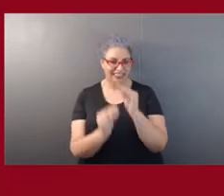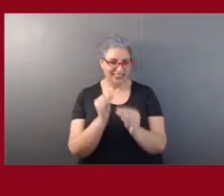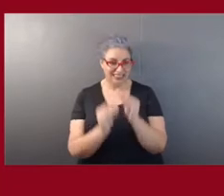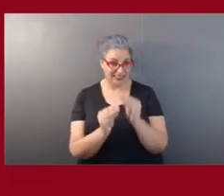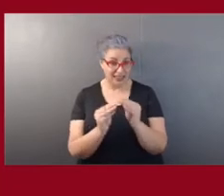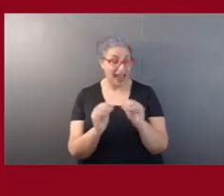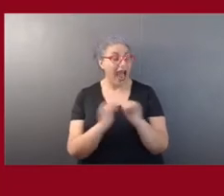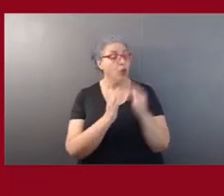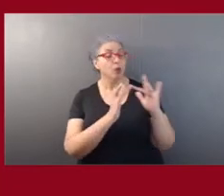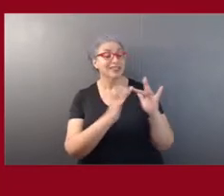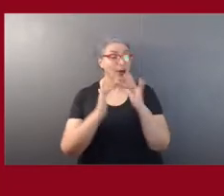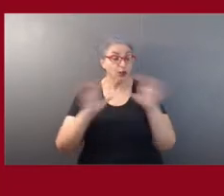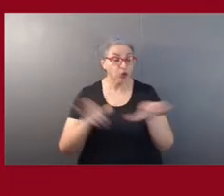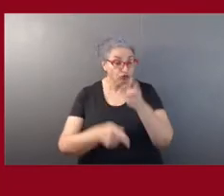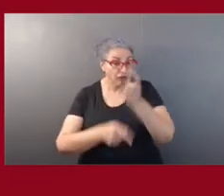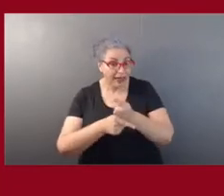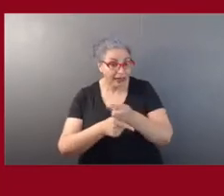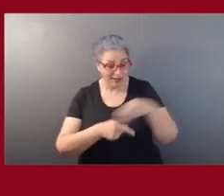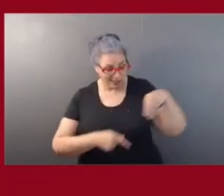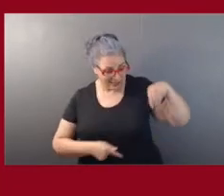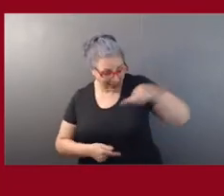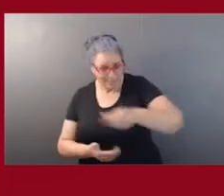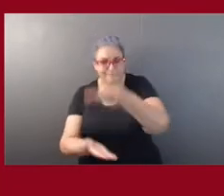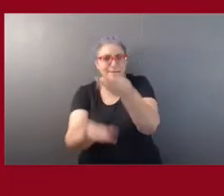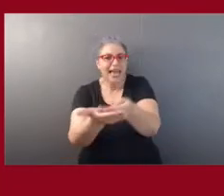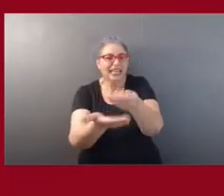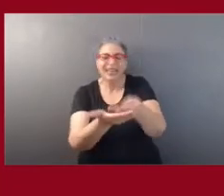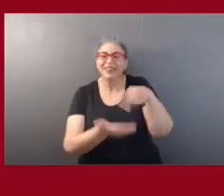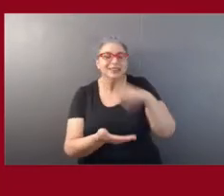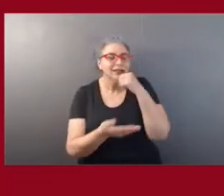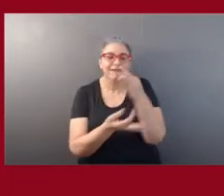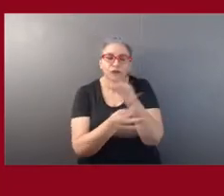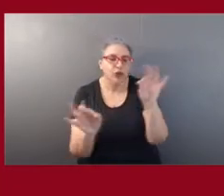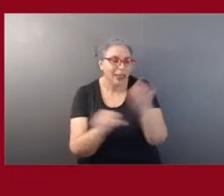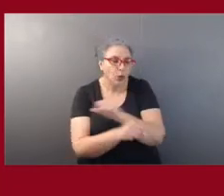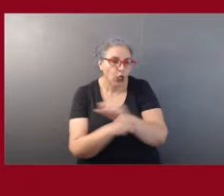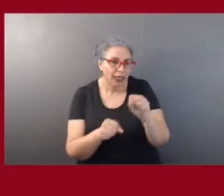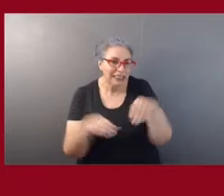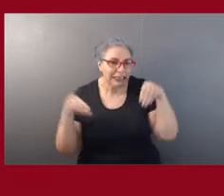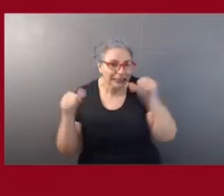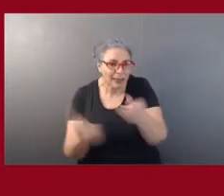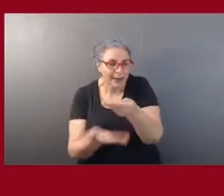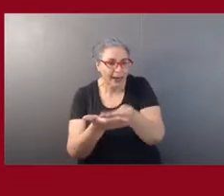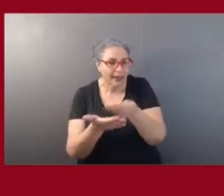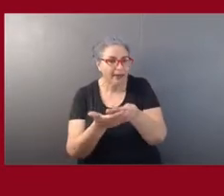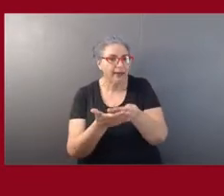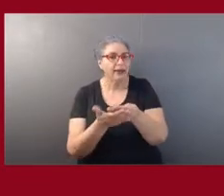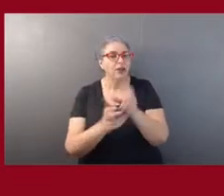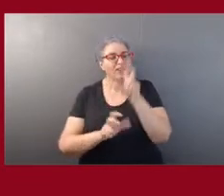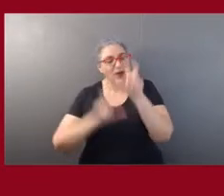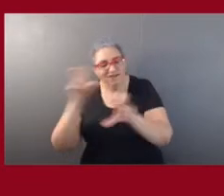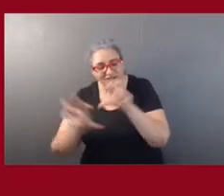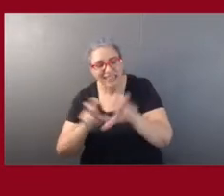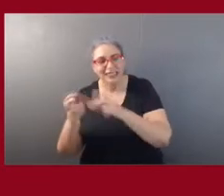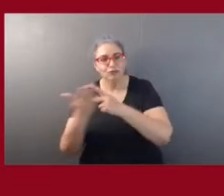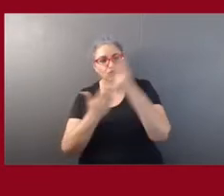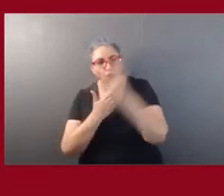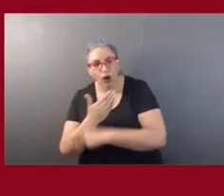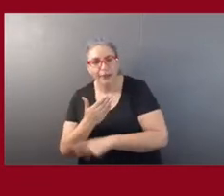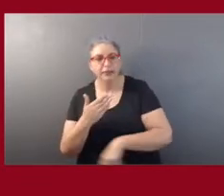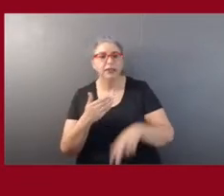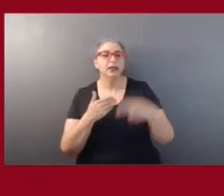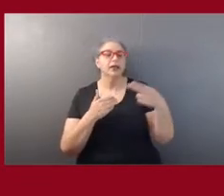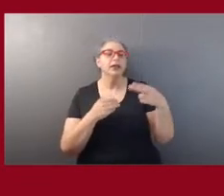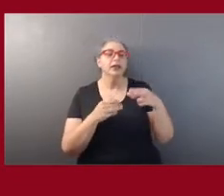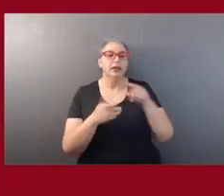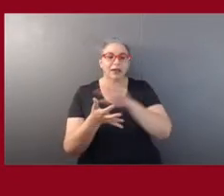charity. You got to put some money down. You got to make sure you're investing into programs, supporting Free the Work and Cruvy and Coded